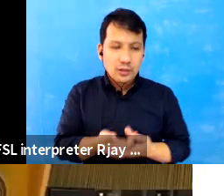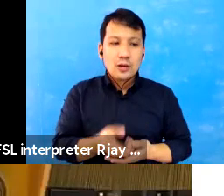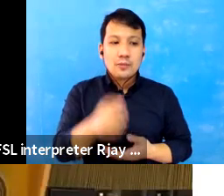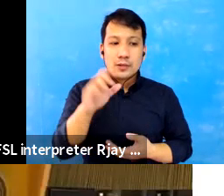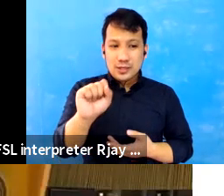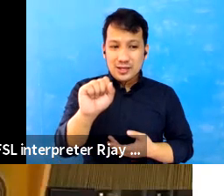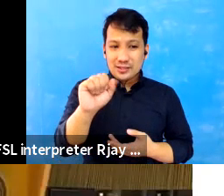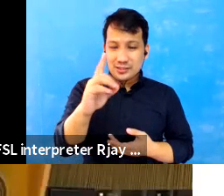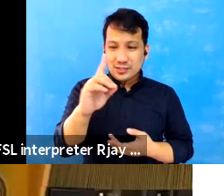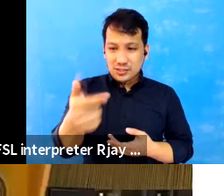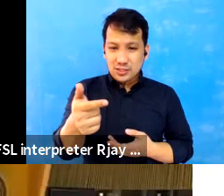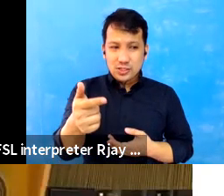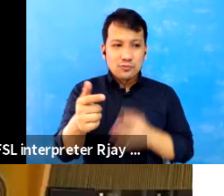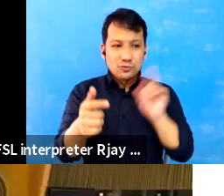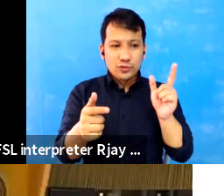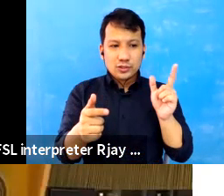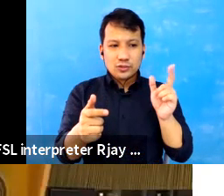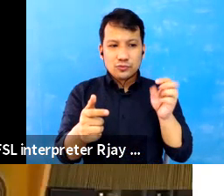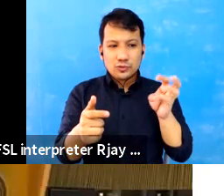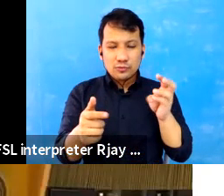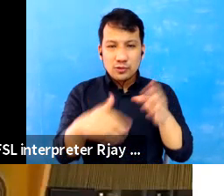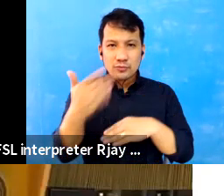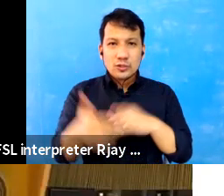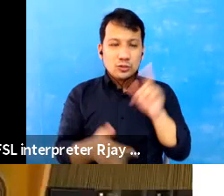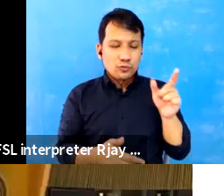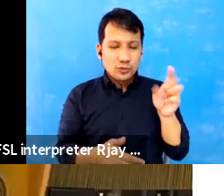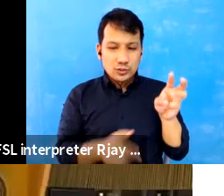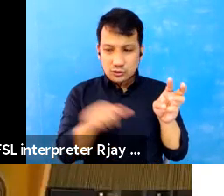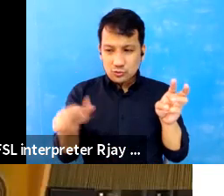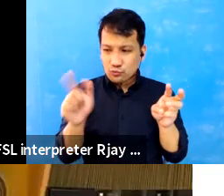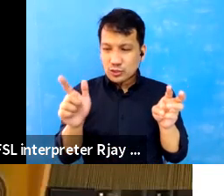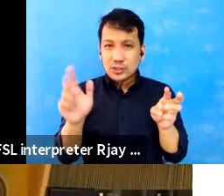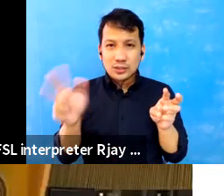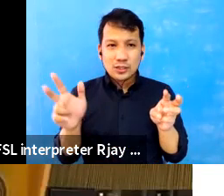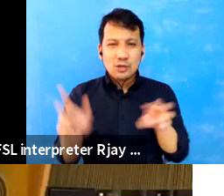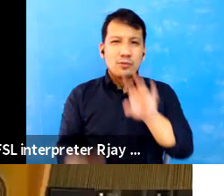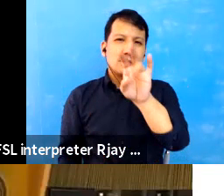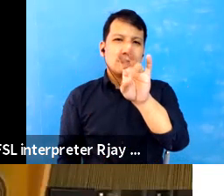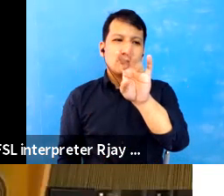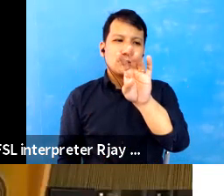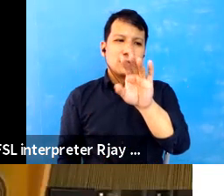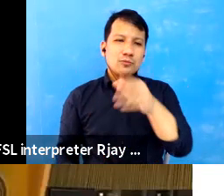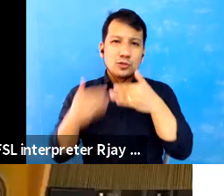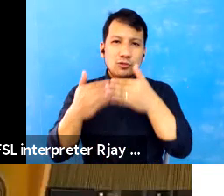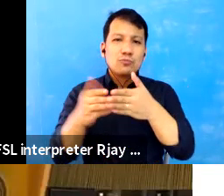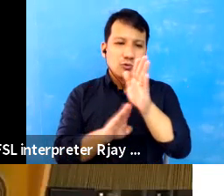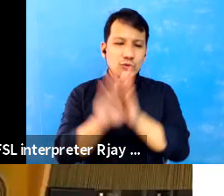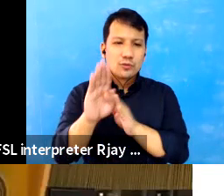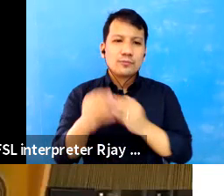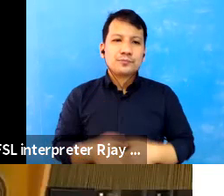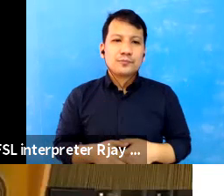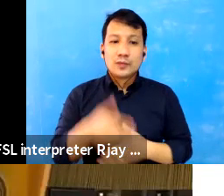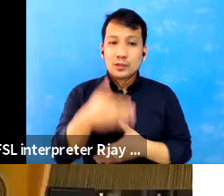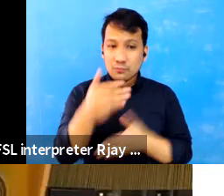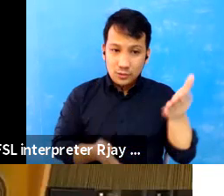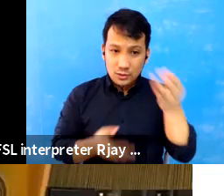which is set for the next 15 years, starting from 2016 up to 2030, developed these 17 Sustainable Development Goals. And some of